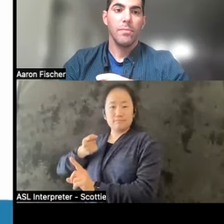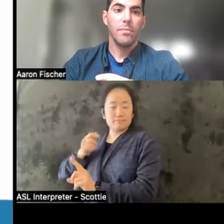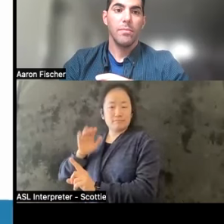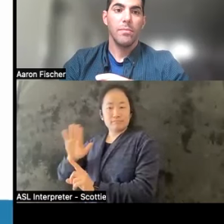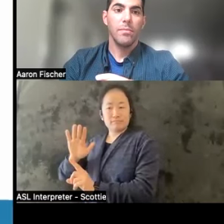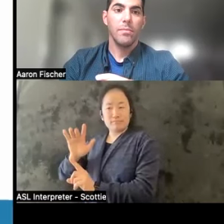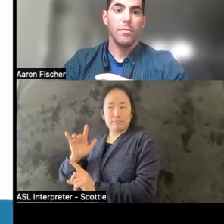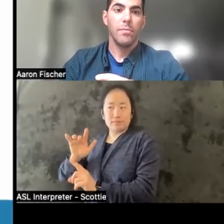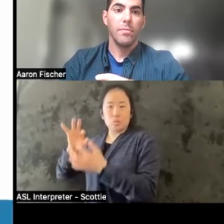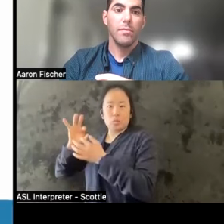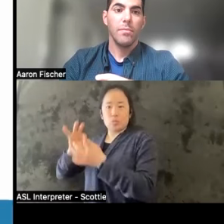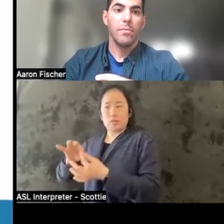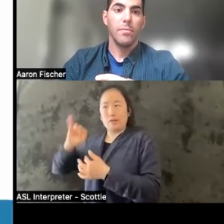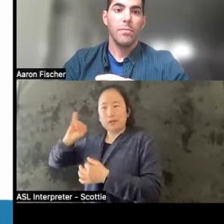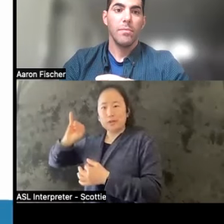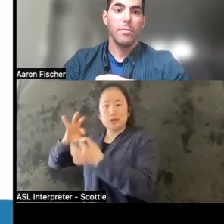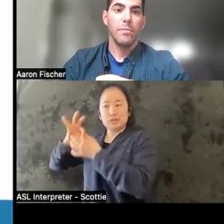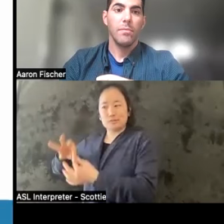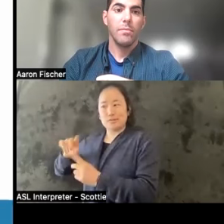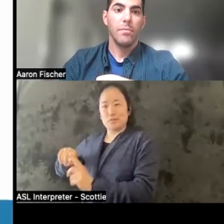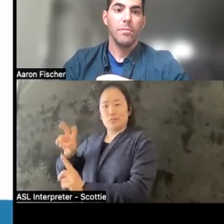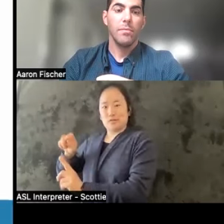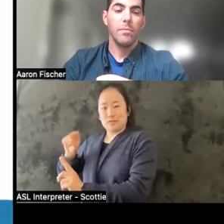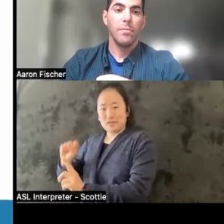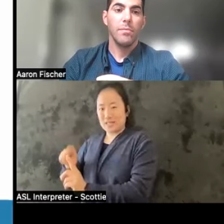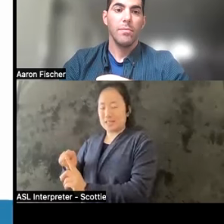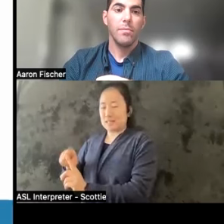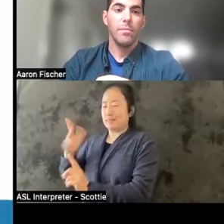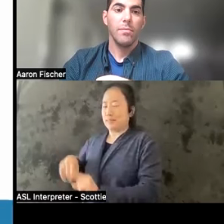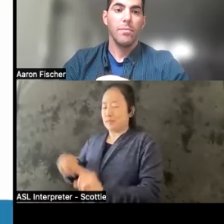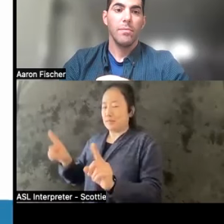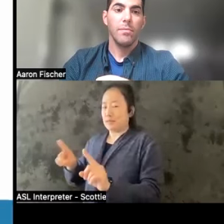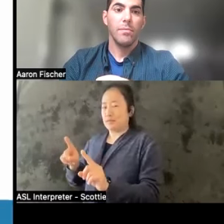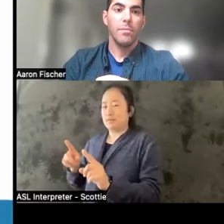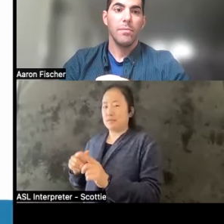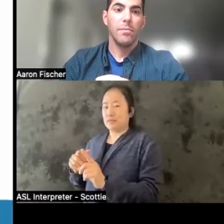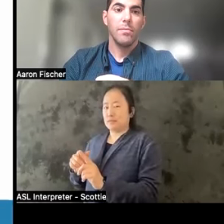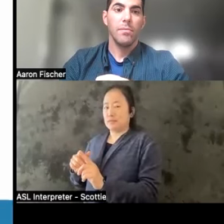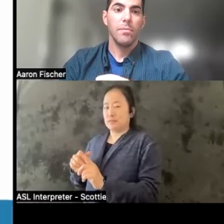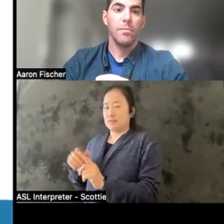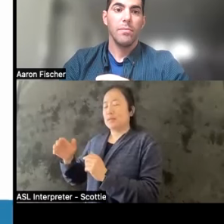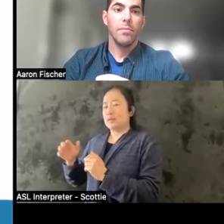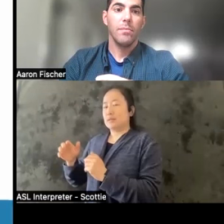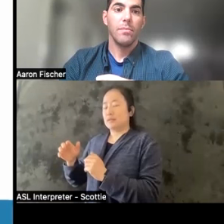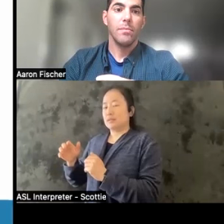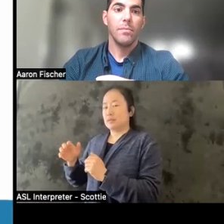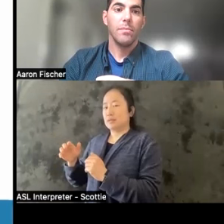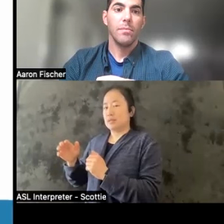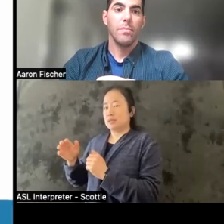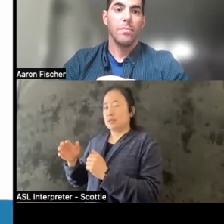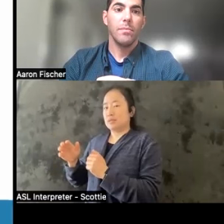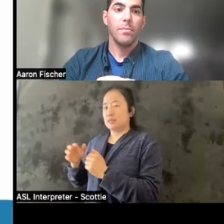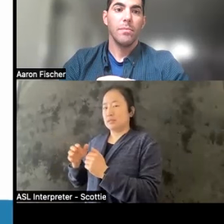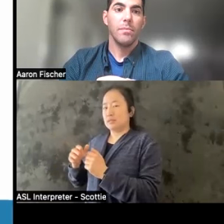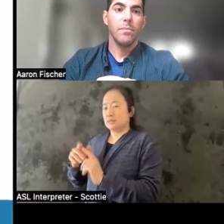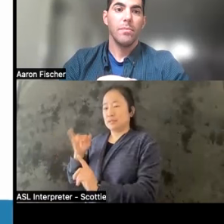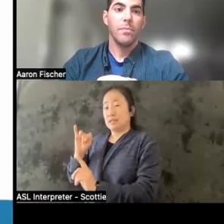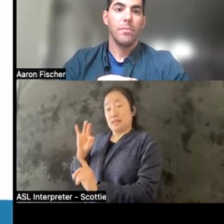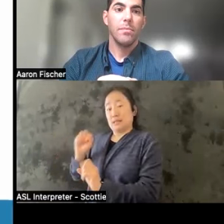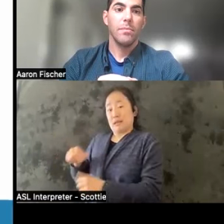veteran, the legal rights and remedies are the same regardless of the veteran's status. And whether they can be served by a medical